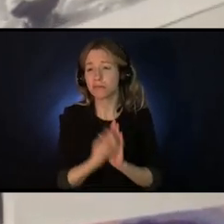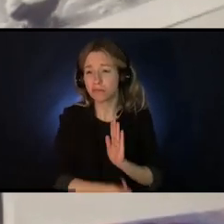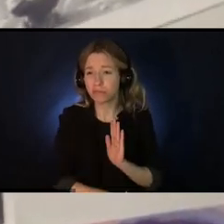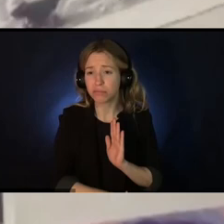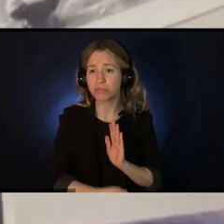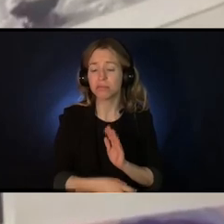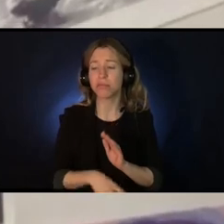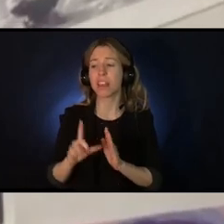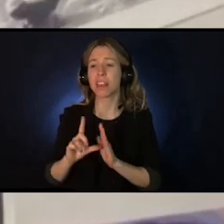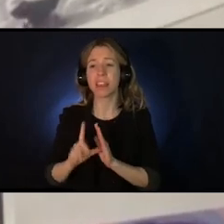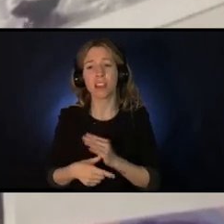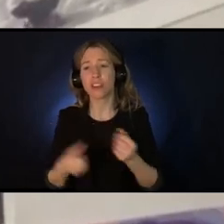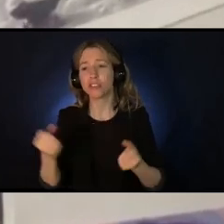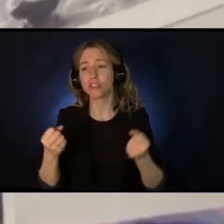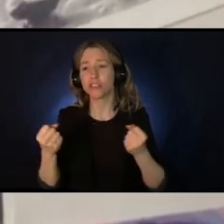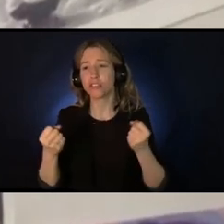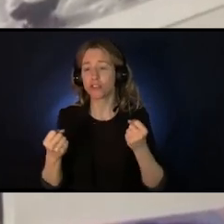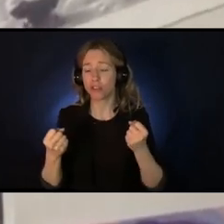Okay.